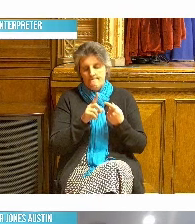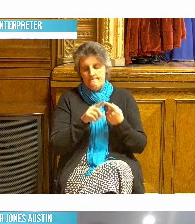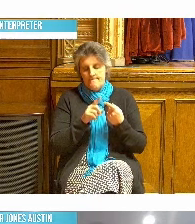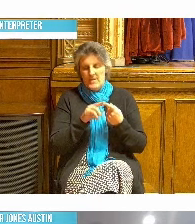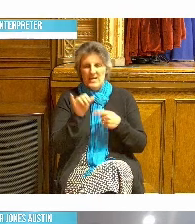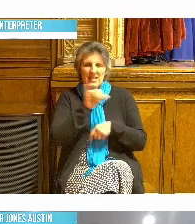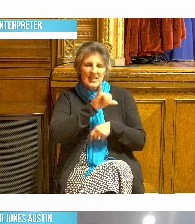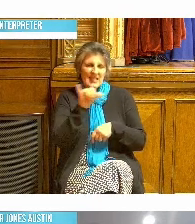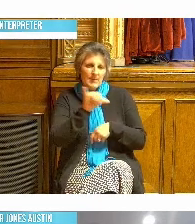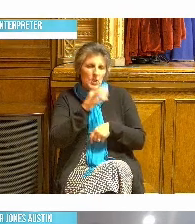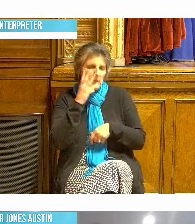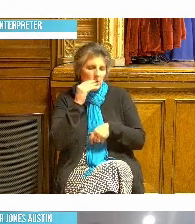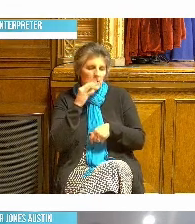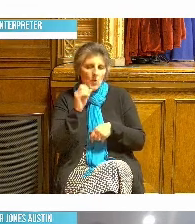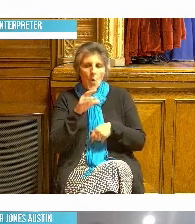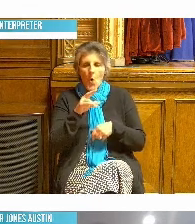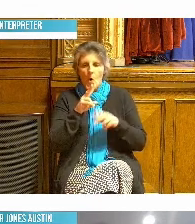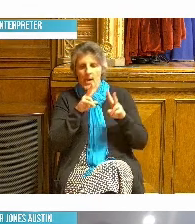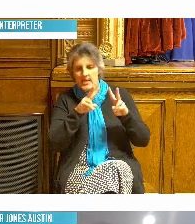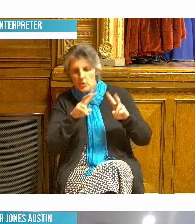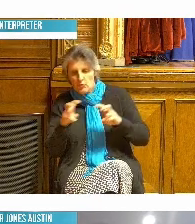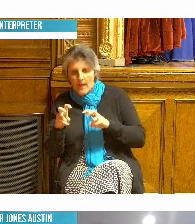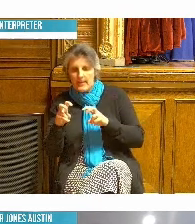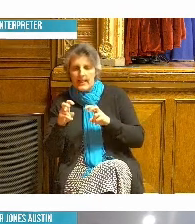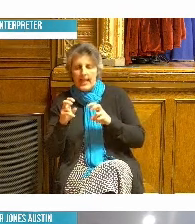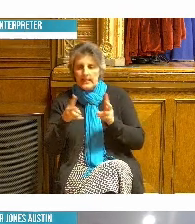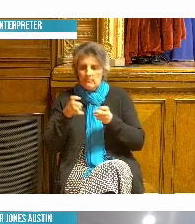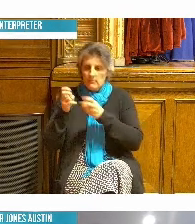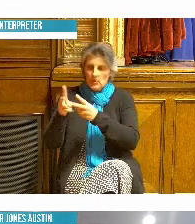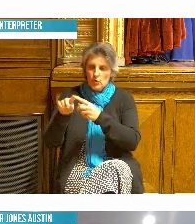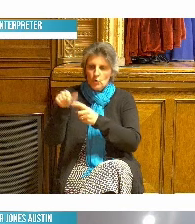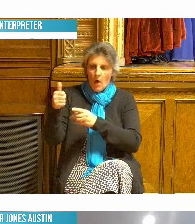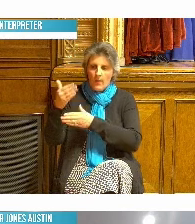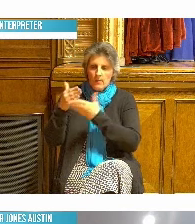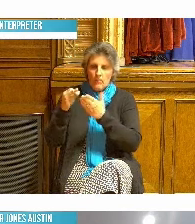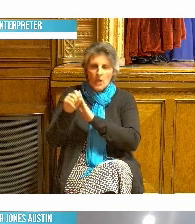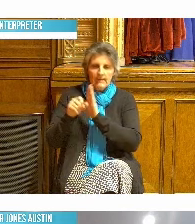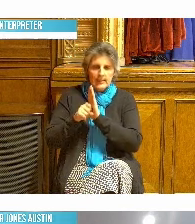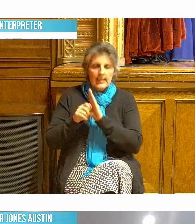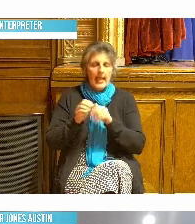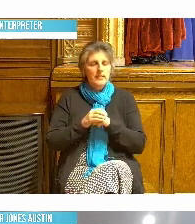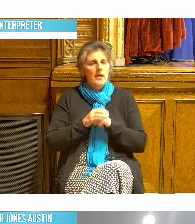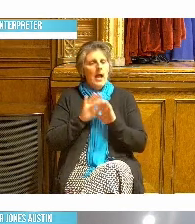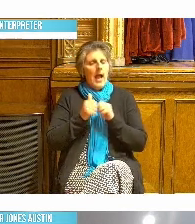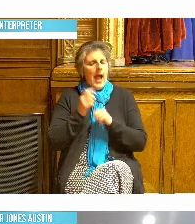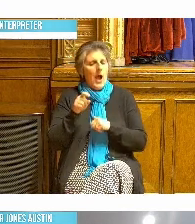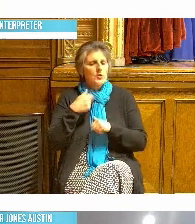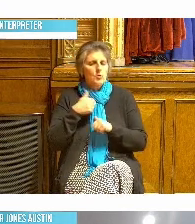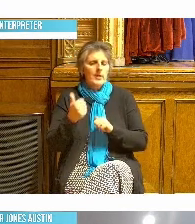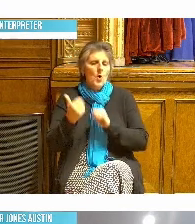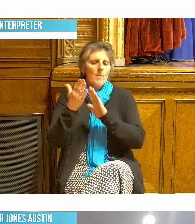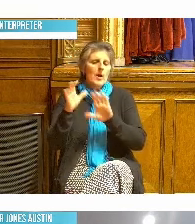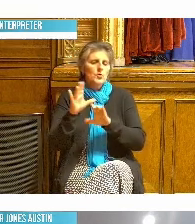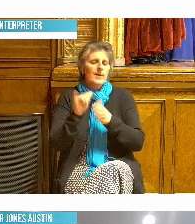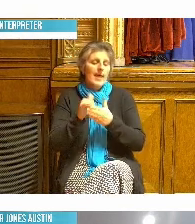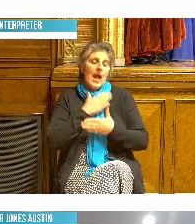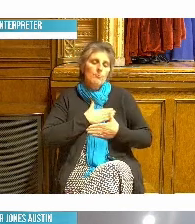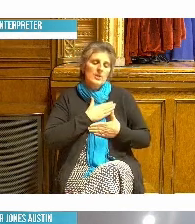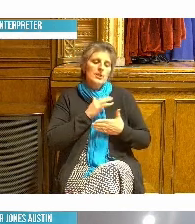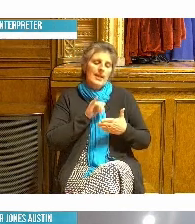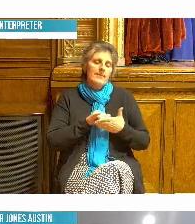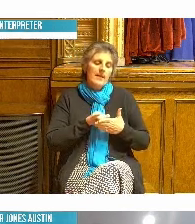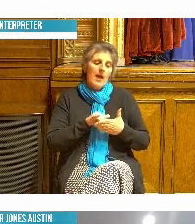similar experiences or extrapolated to other parts of the state? How should we go about doing that? Appreciating